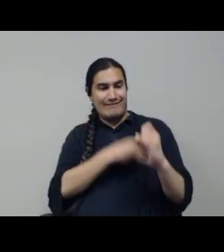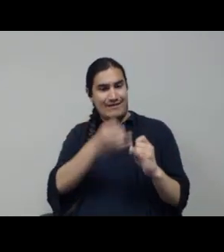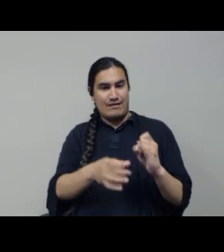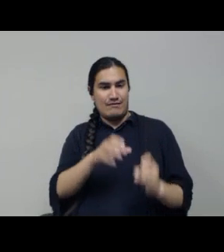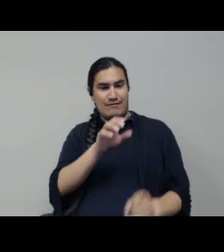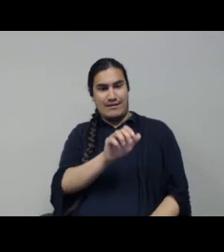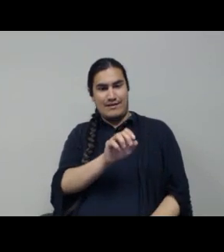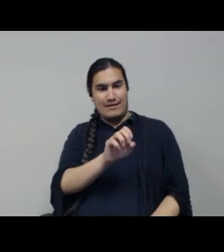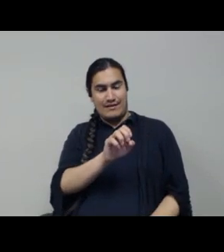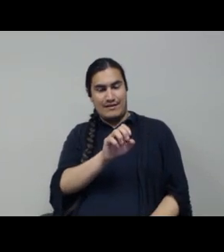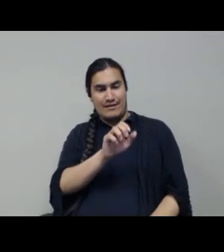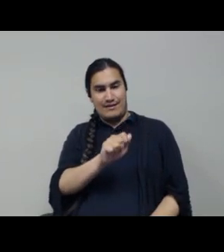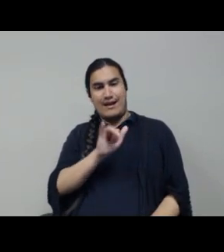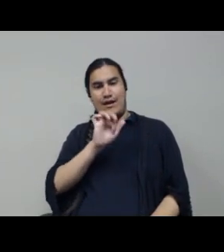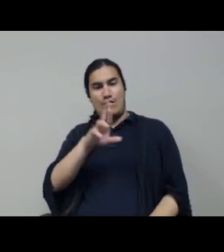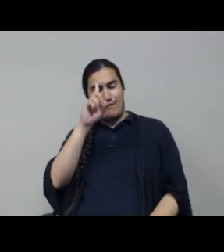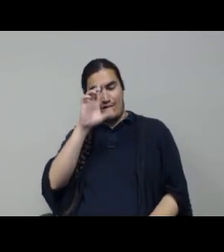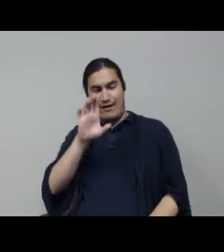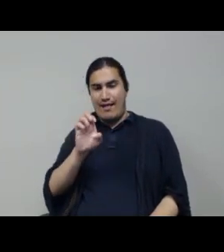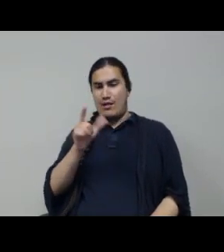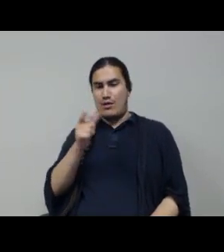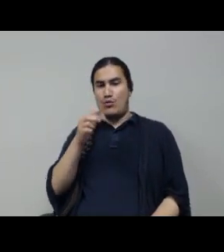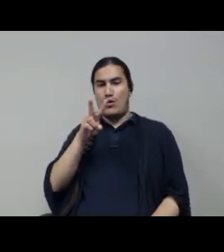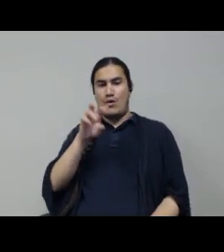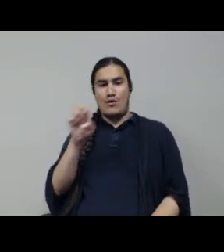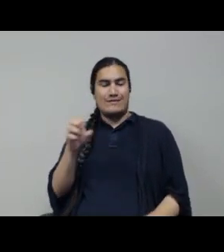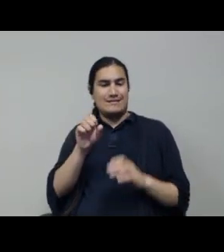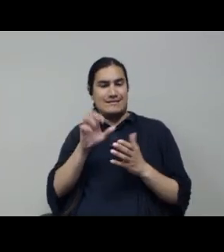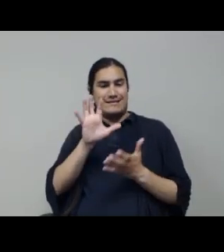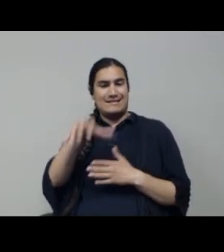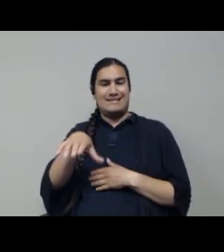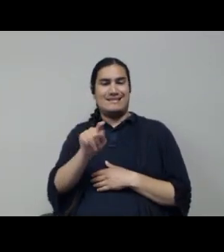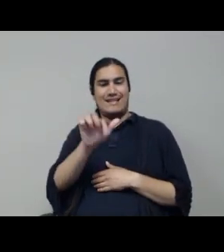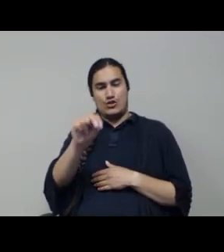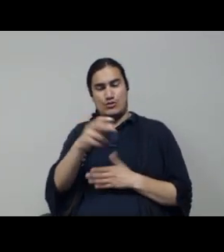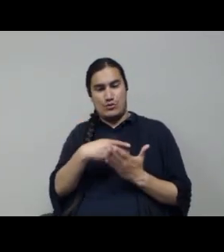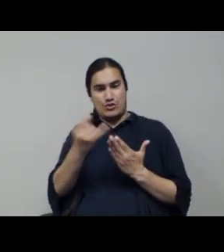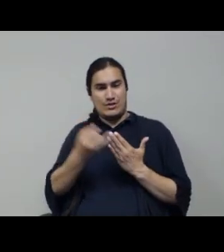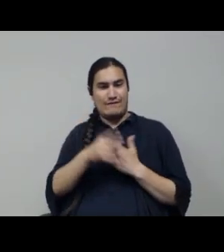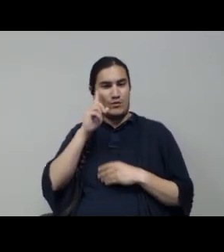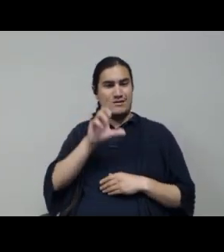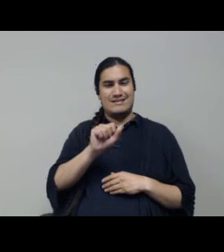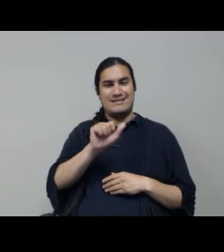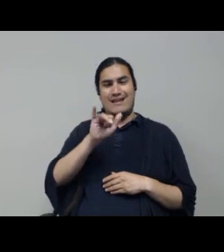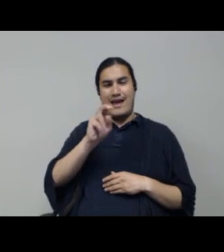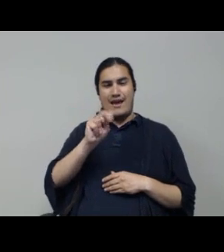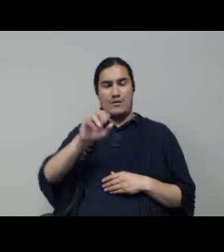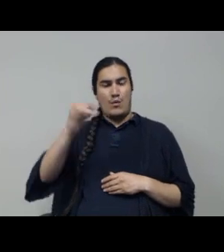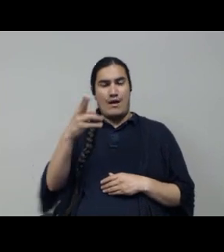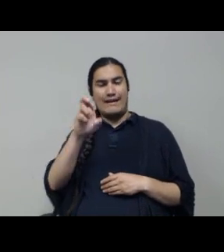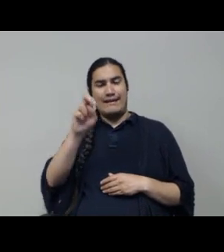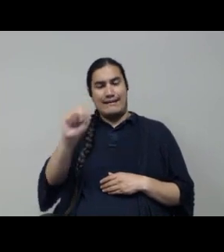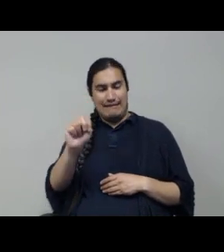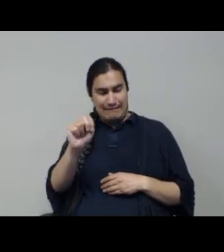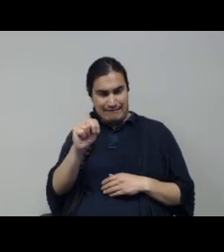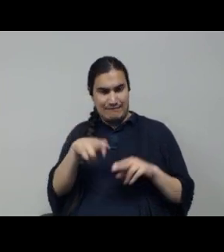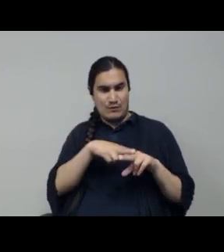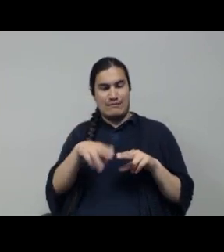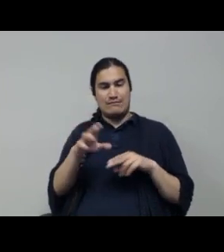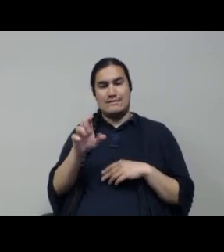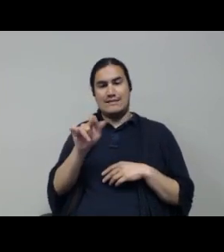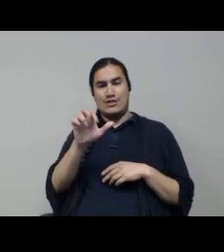EIR for the Elk Grove Station project. The Board of Commissioners of the San Joaquin Regional Rail Commission adopted a